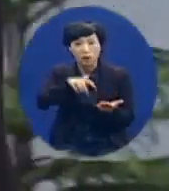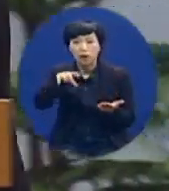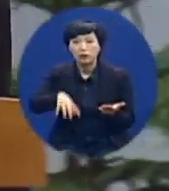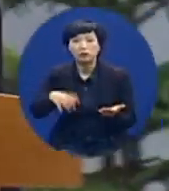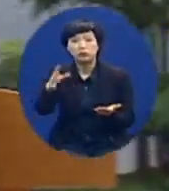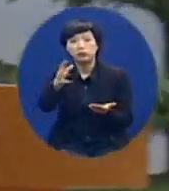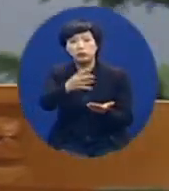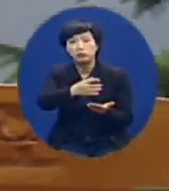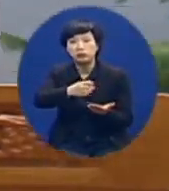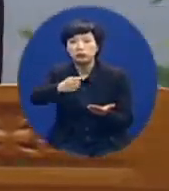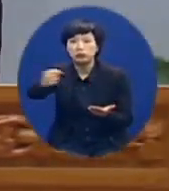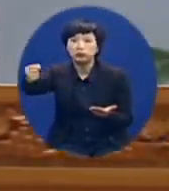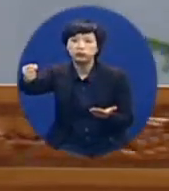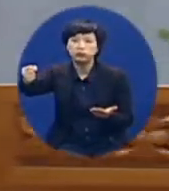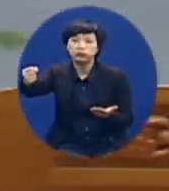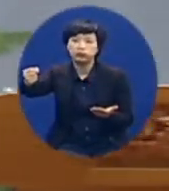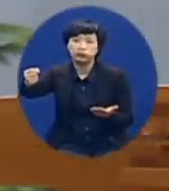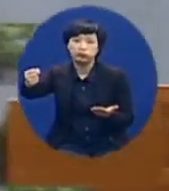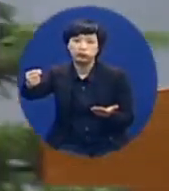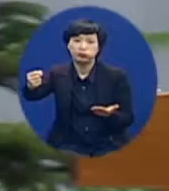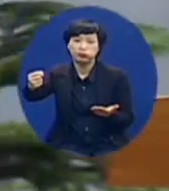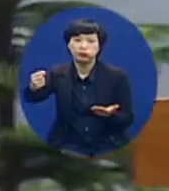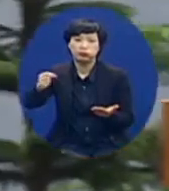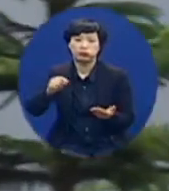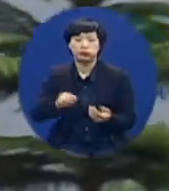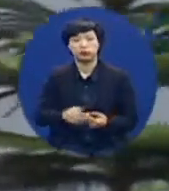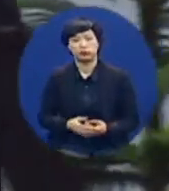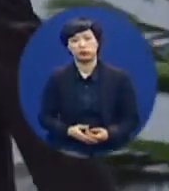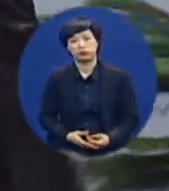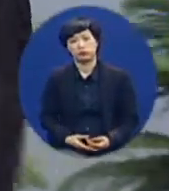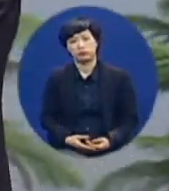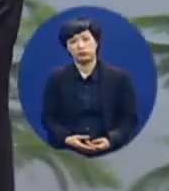They had to give tax to the Roman Empire.